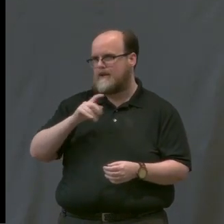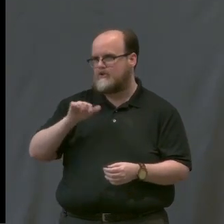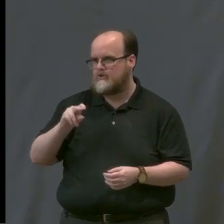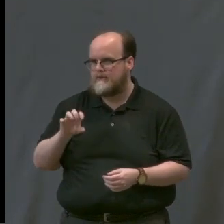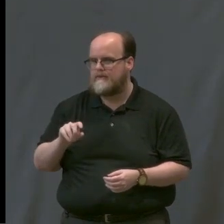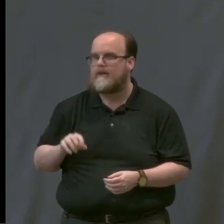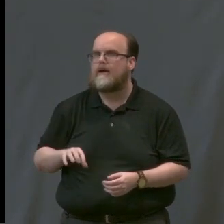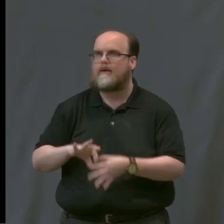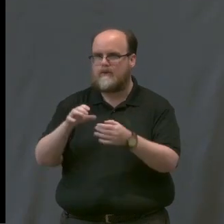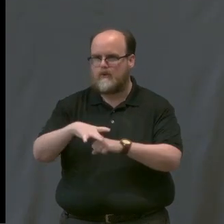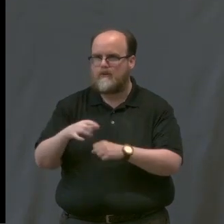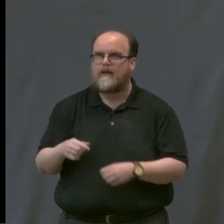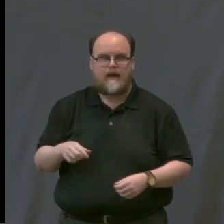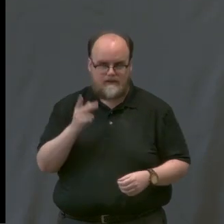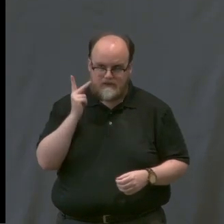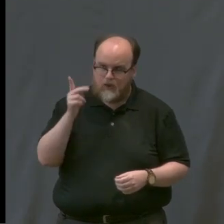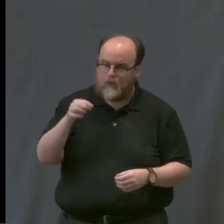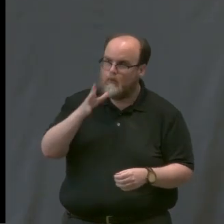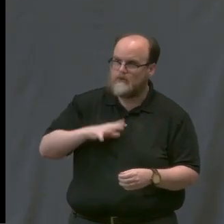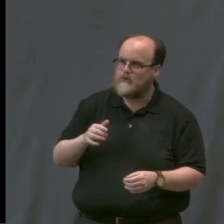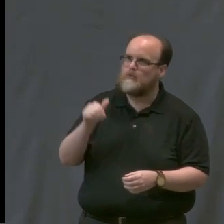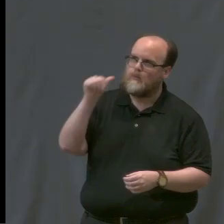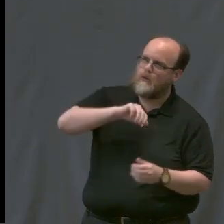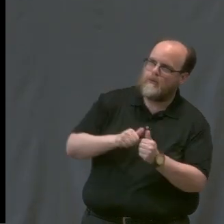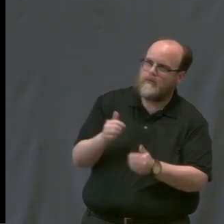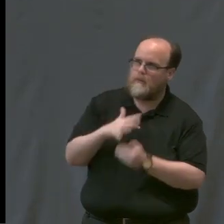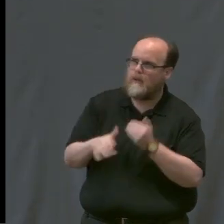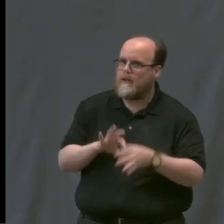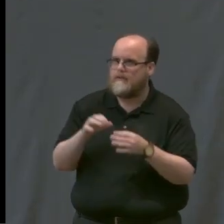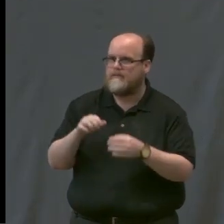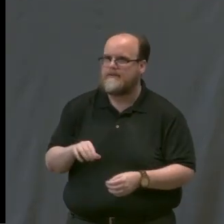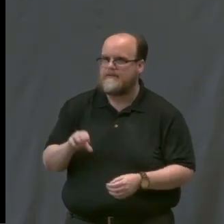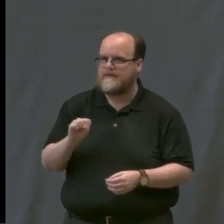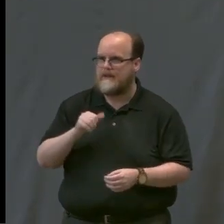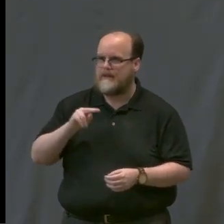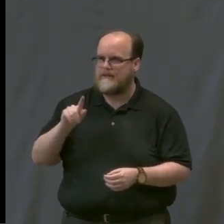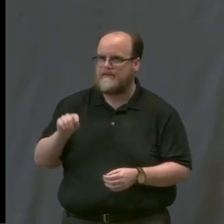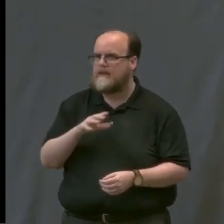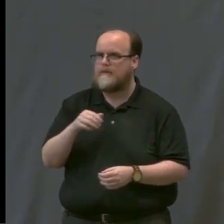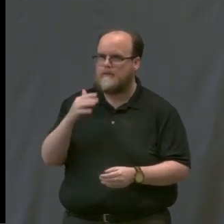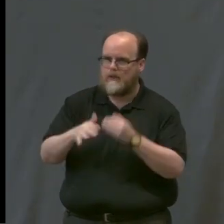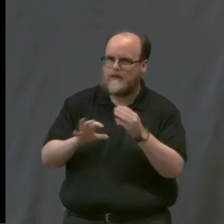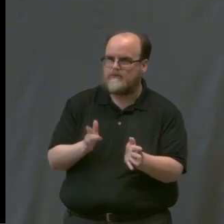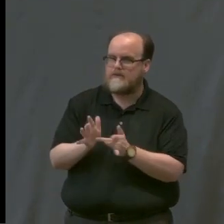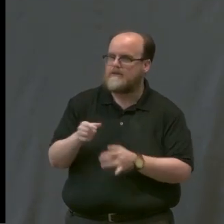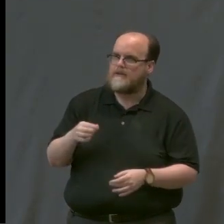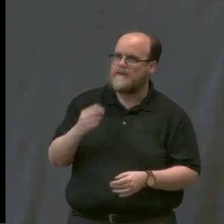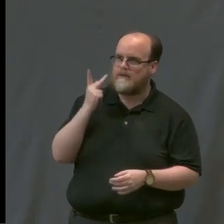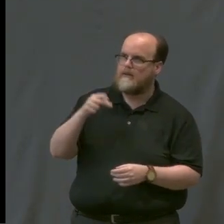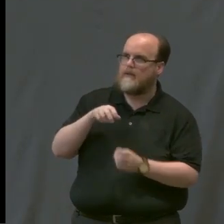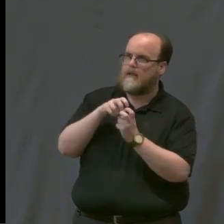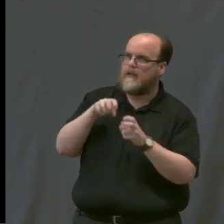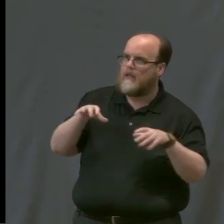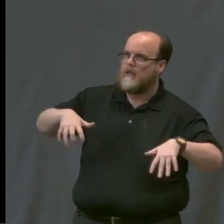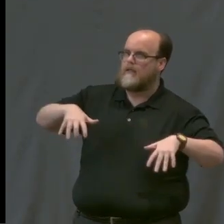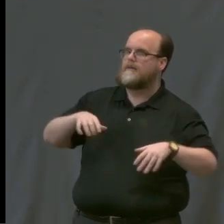the woman drunk with the blood of the saints and with the blood of the martyrs of Jesus. And when I saw her, I marveled with great